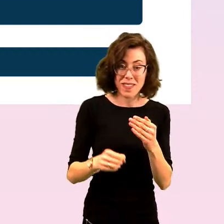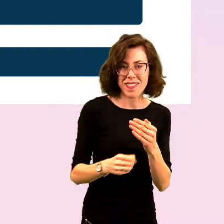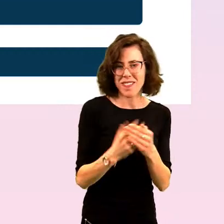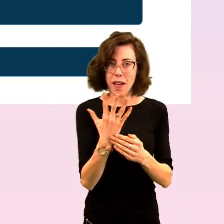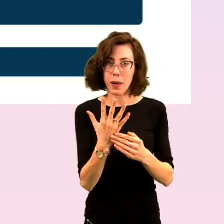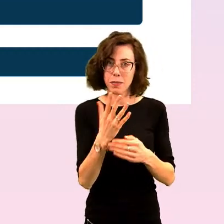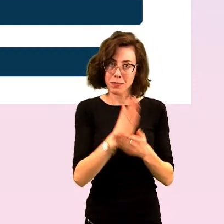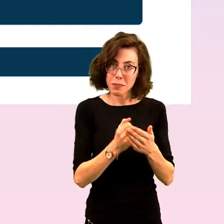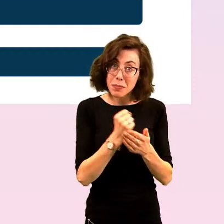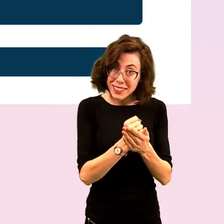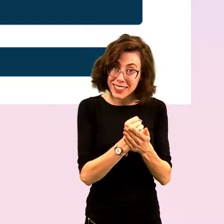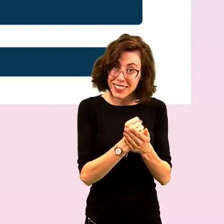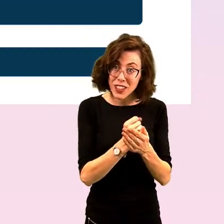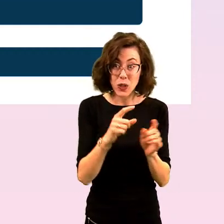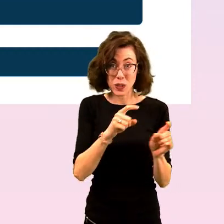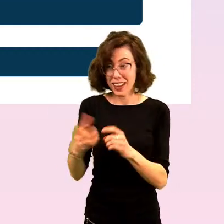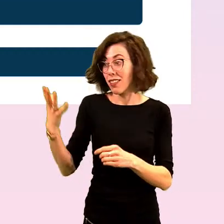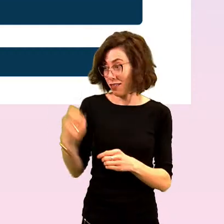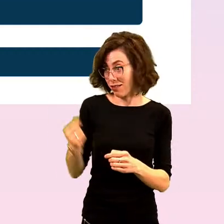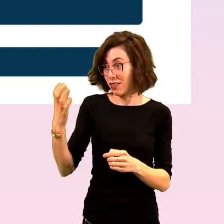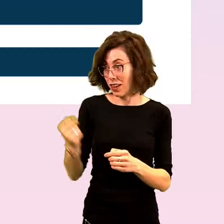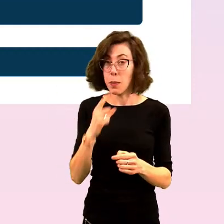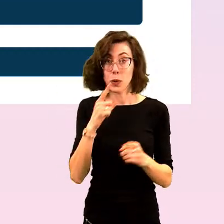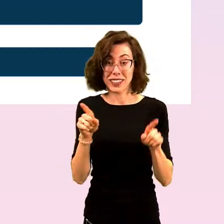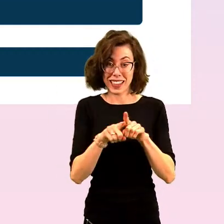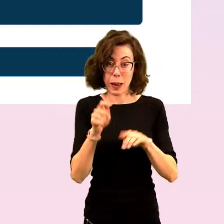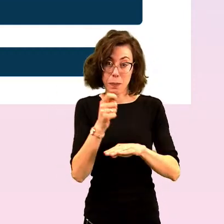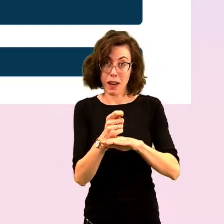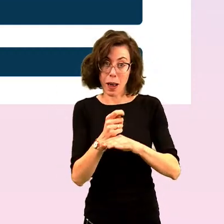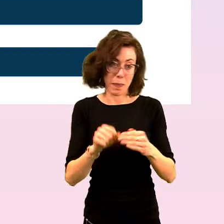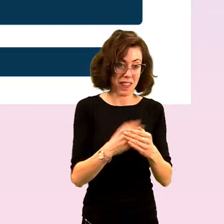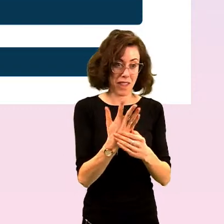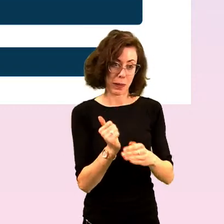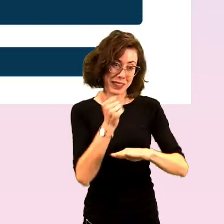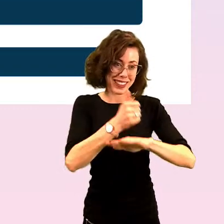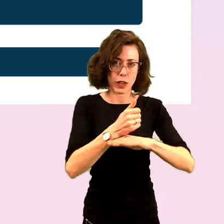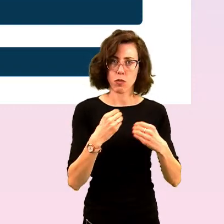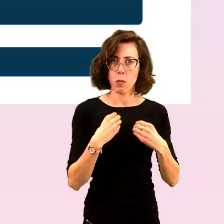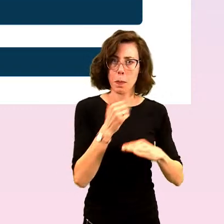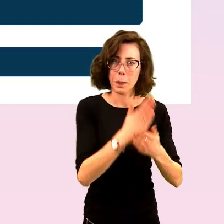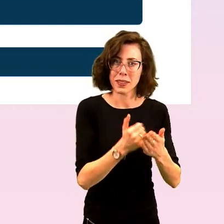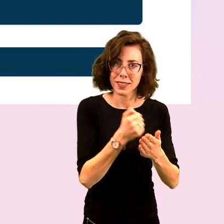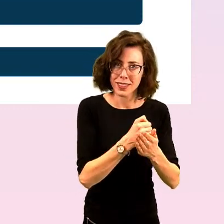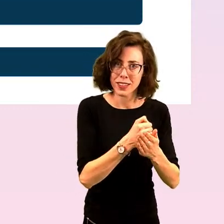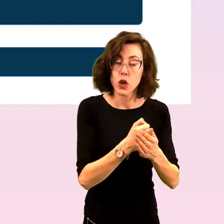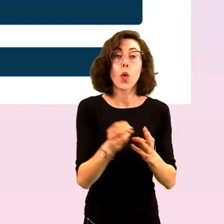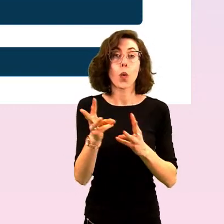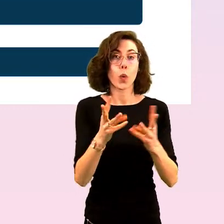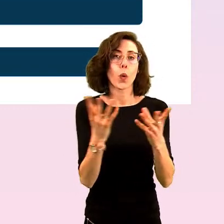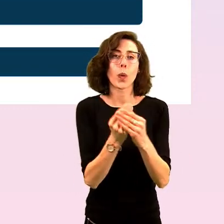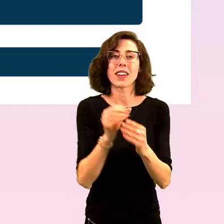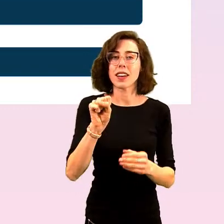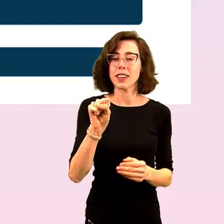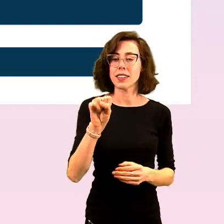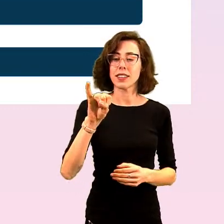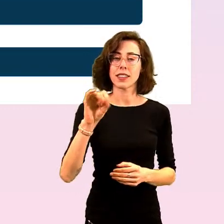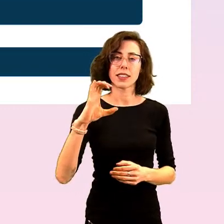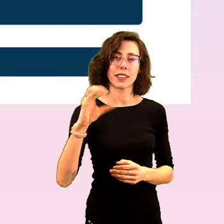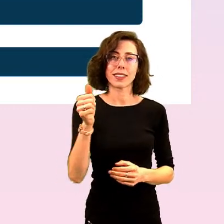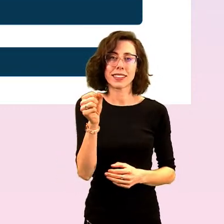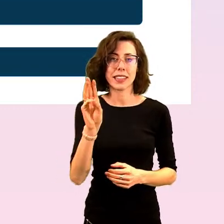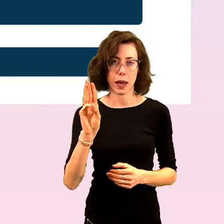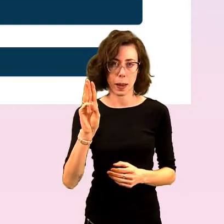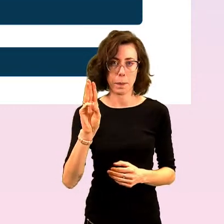business, basically. So we work through SIDECAP and the enterprise officers in SIDECAP, which again would be part of the